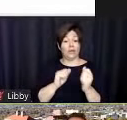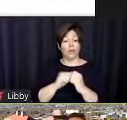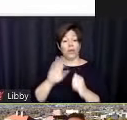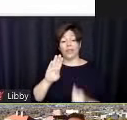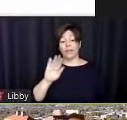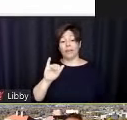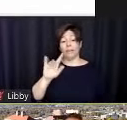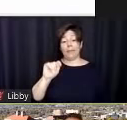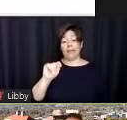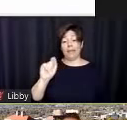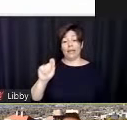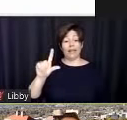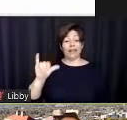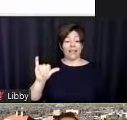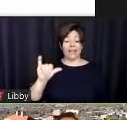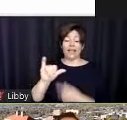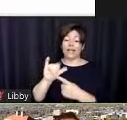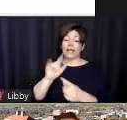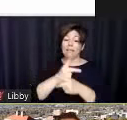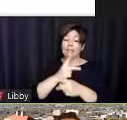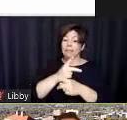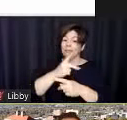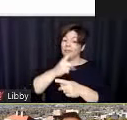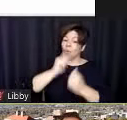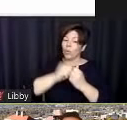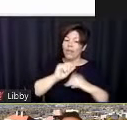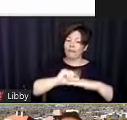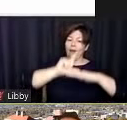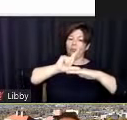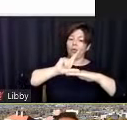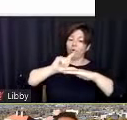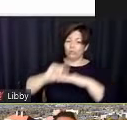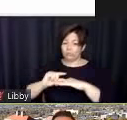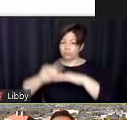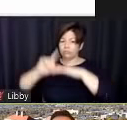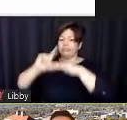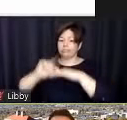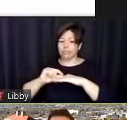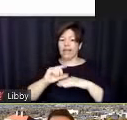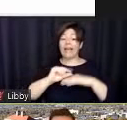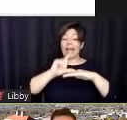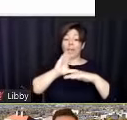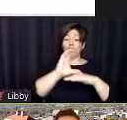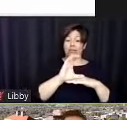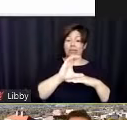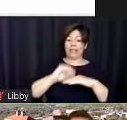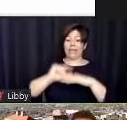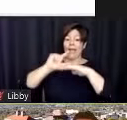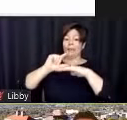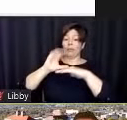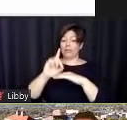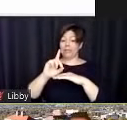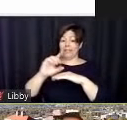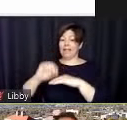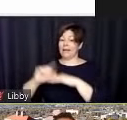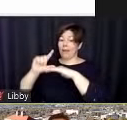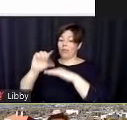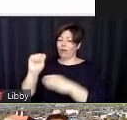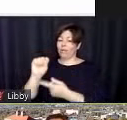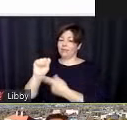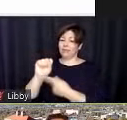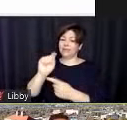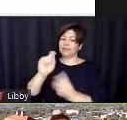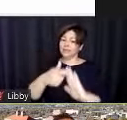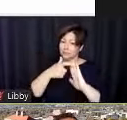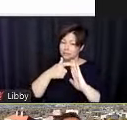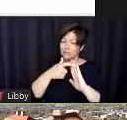need to be case sensitive. So capital C, capital D, and capital S is necessary. This will